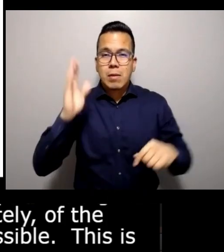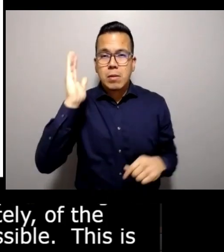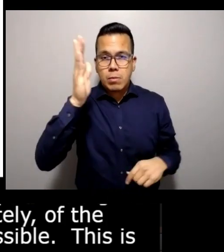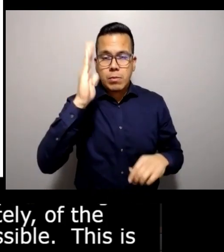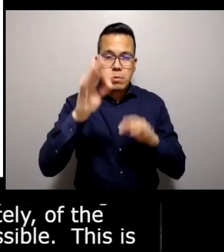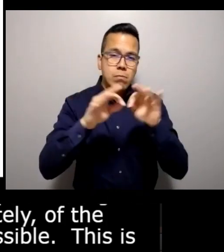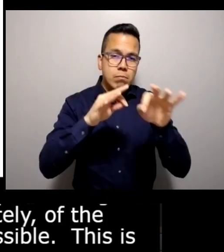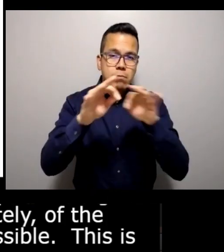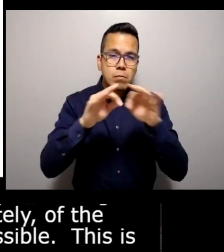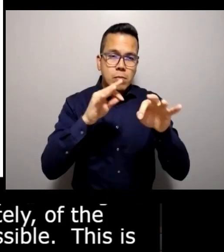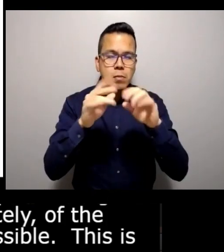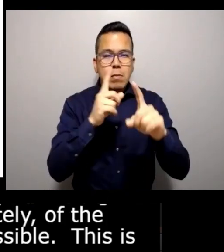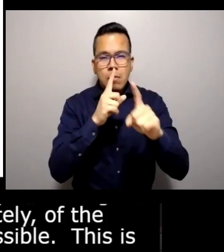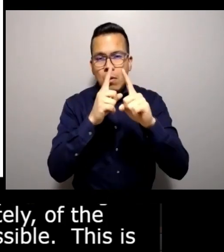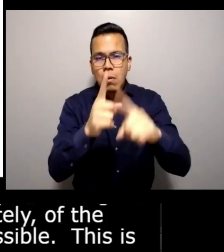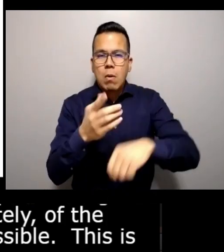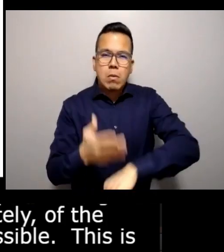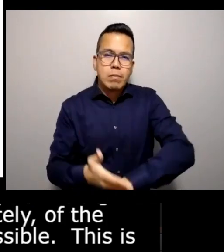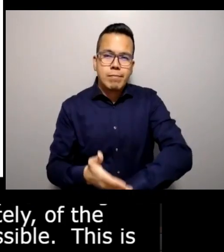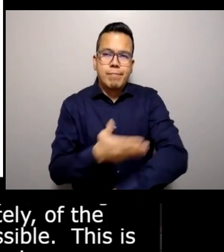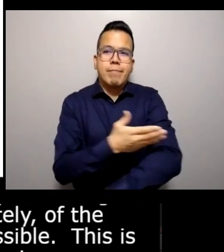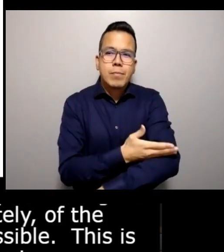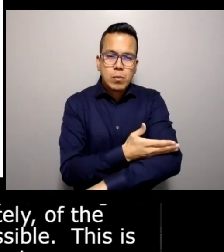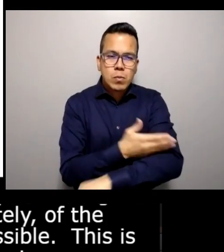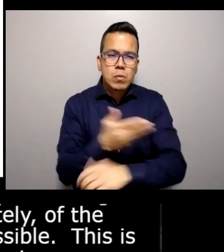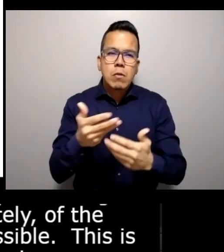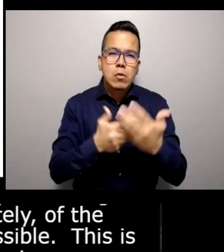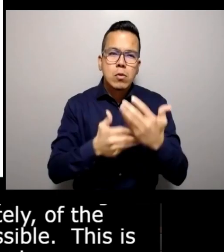create more accessible social media.